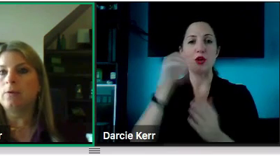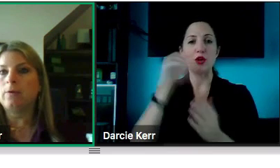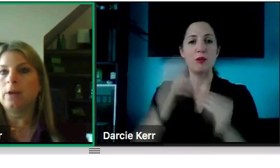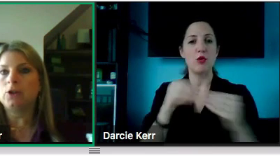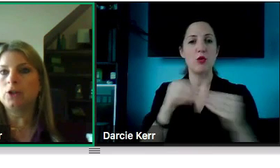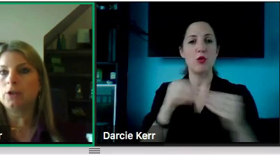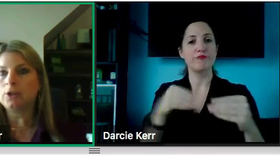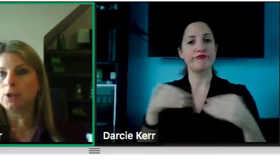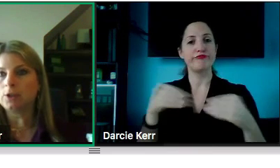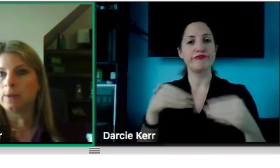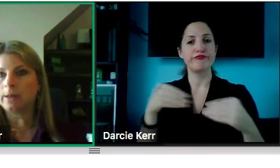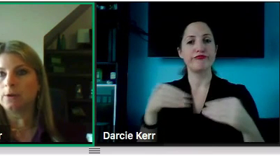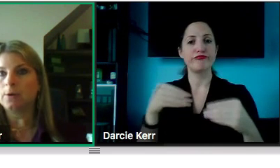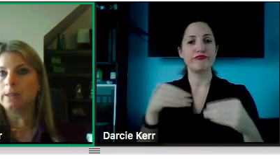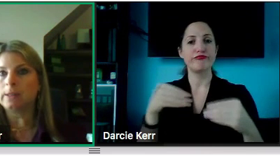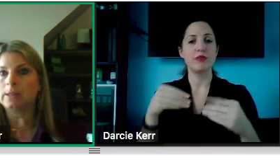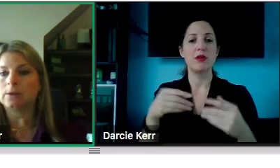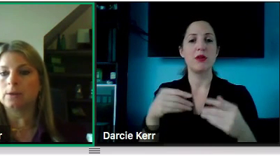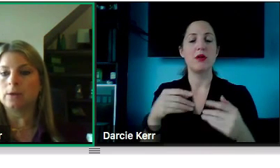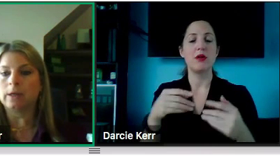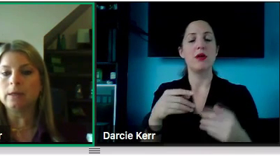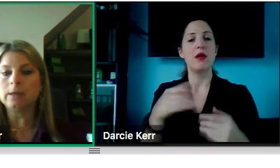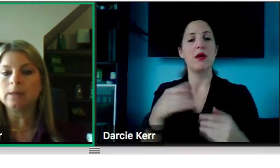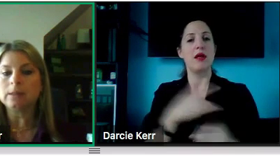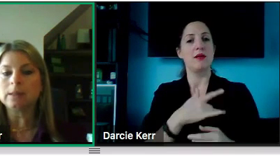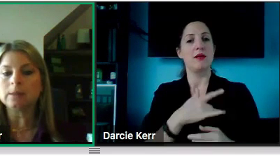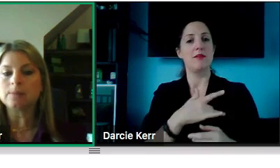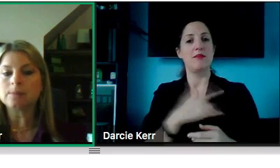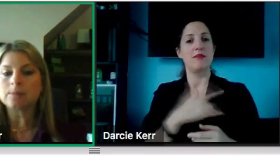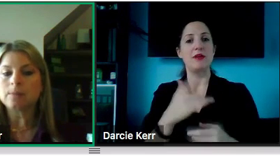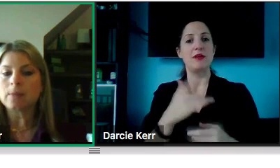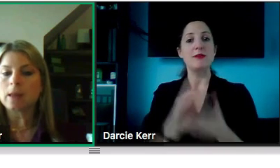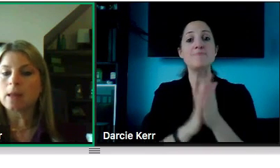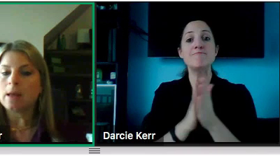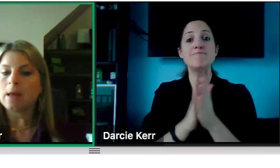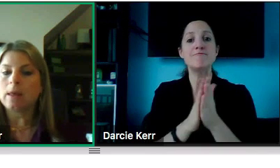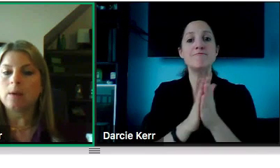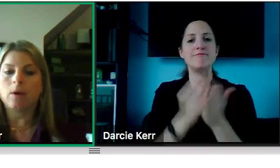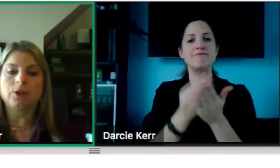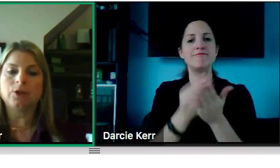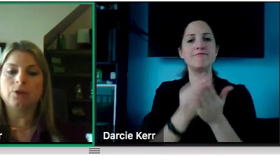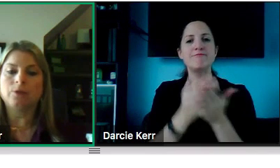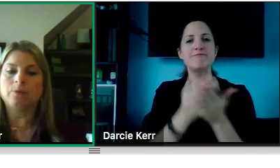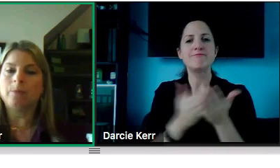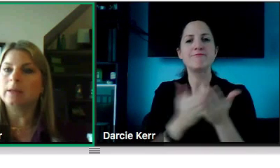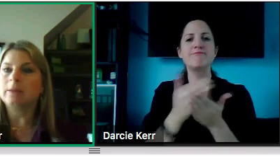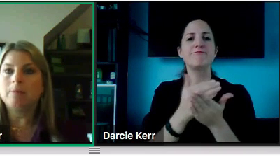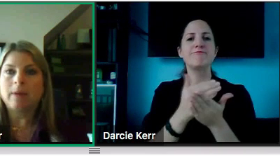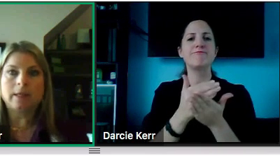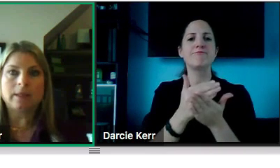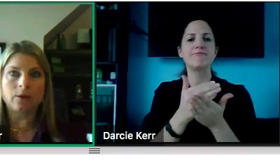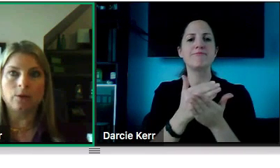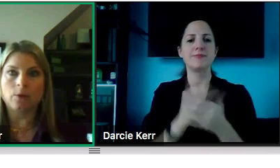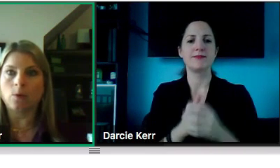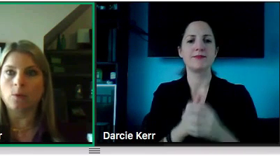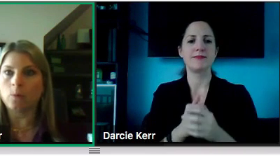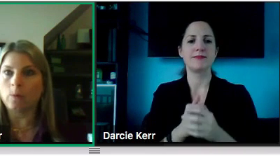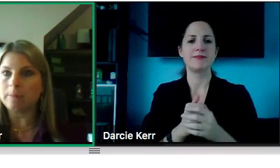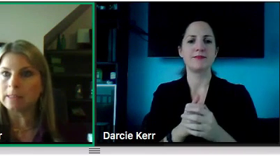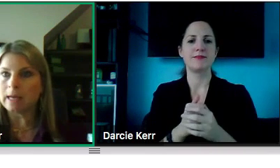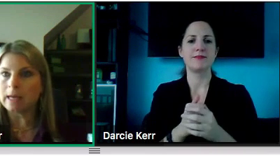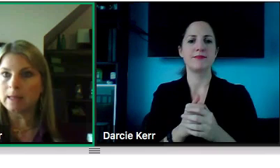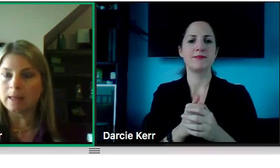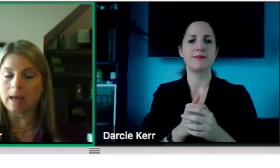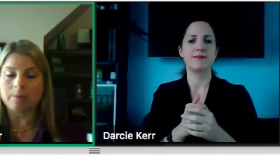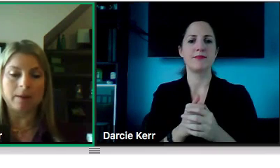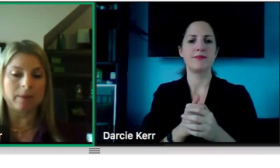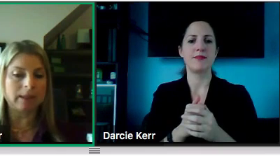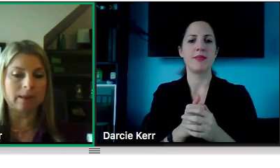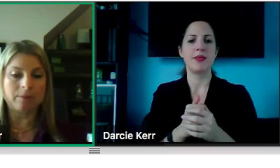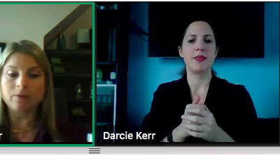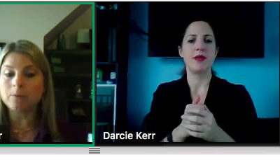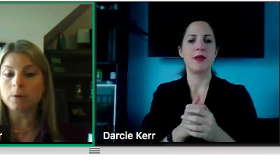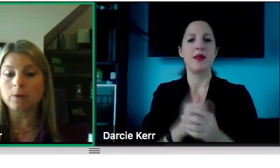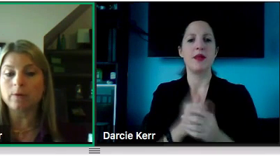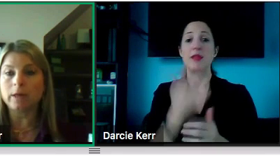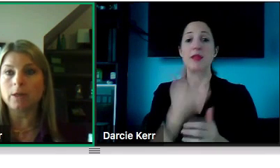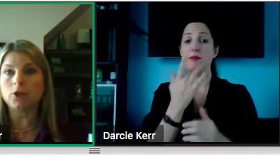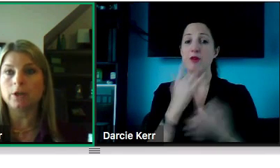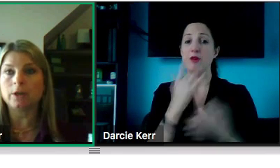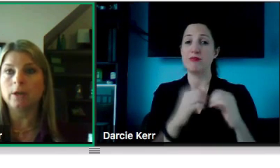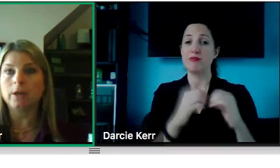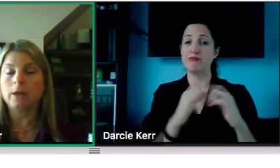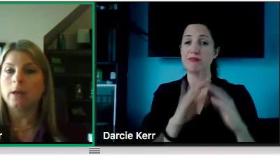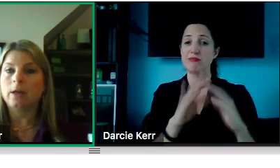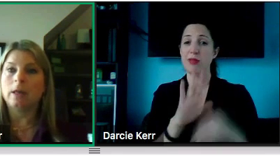also have a motivation to increase their earnings. They want to build and maintain their own website. That might be some